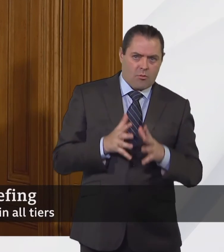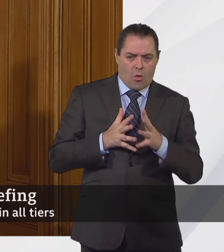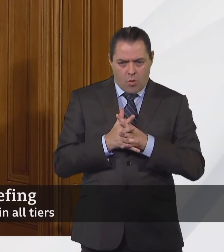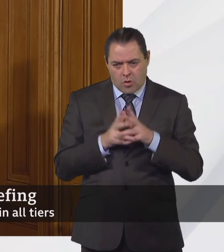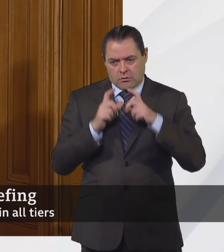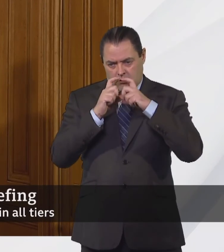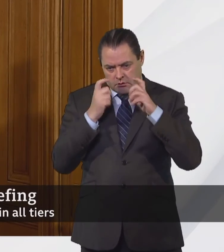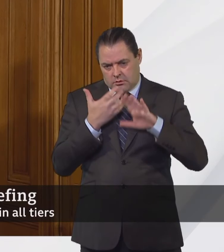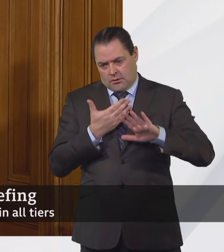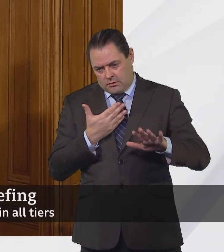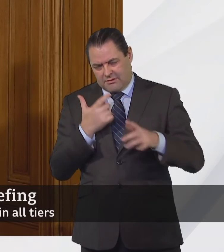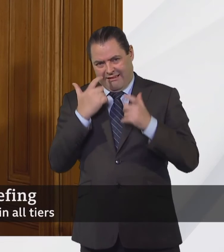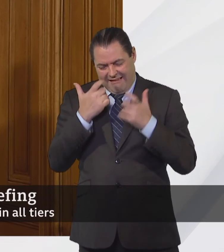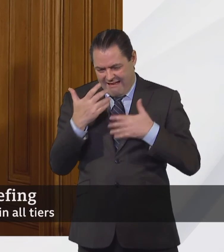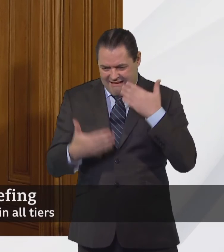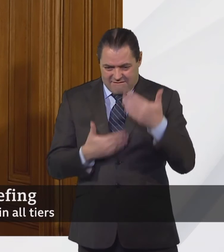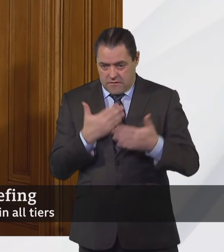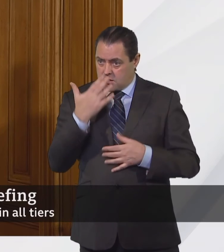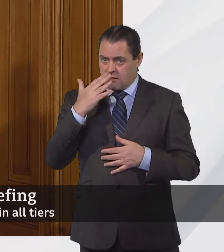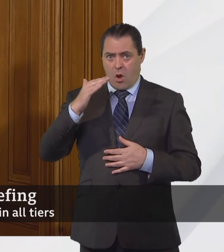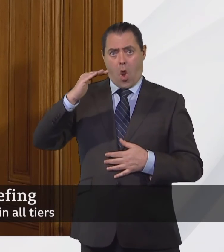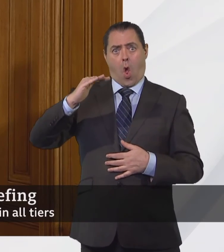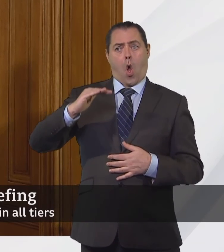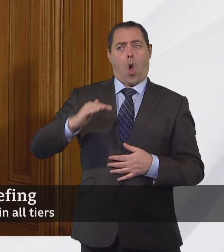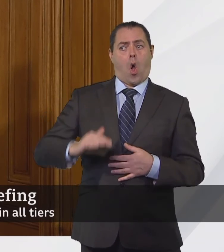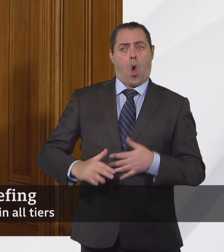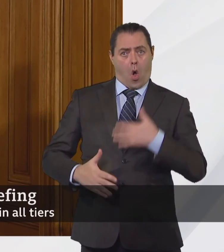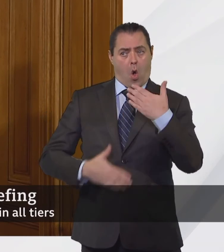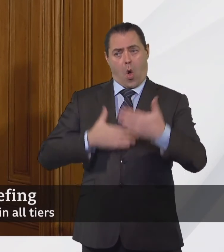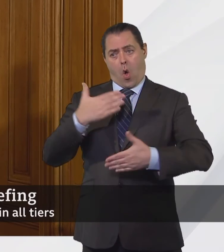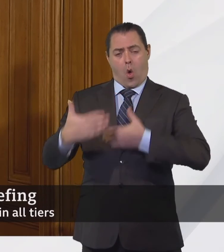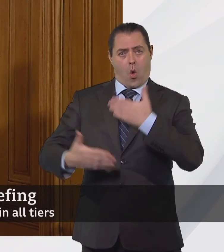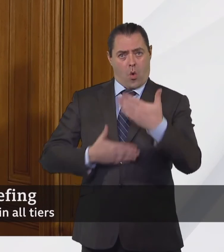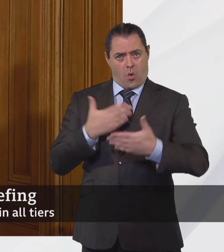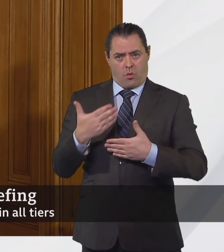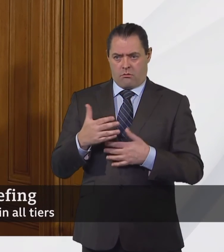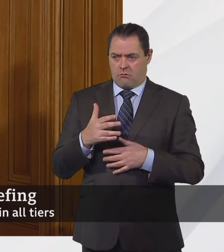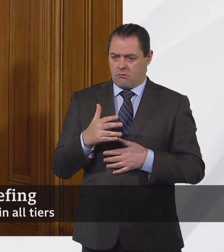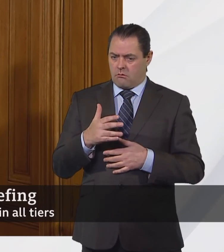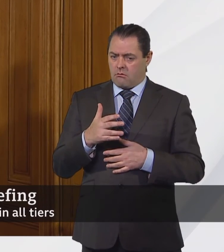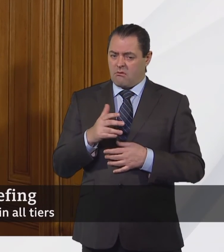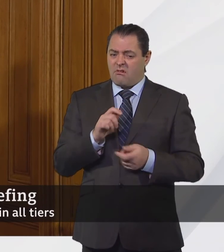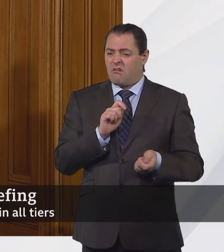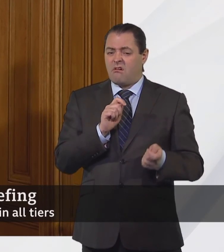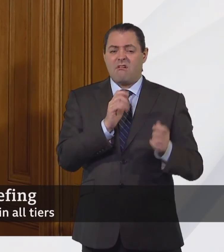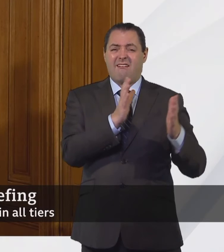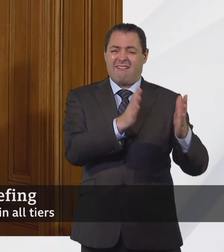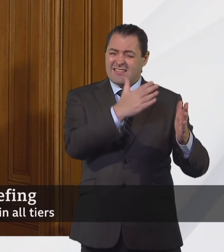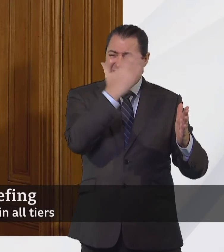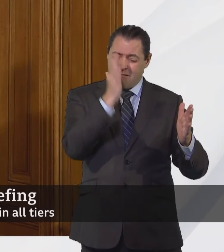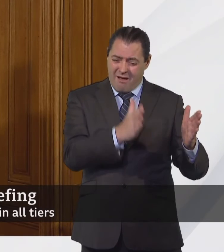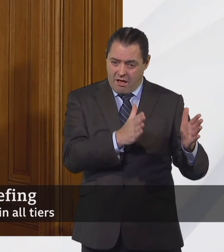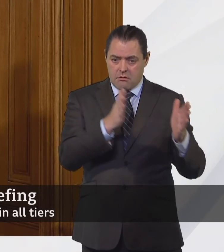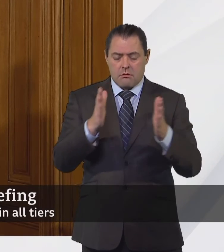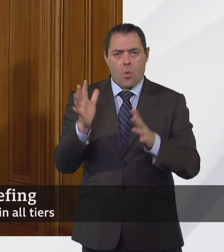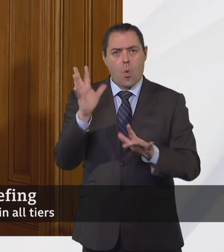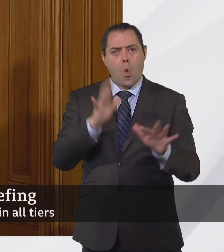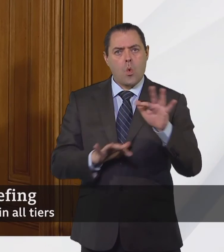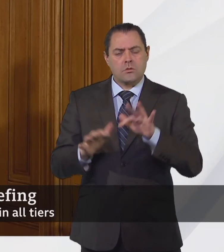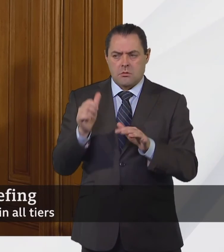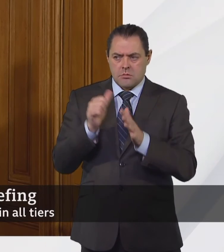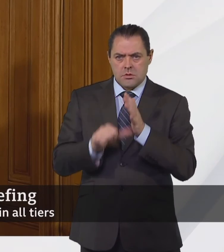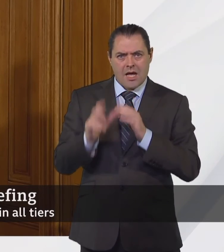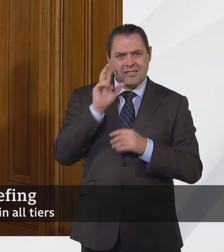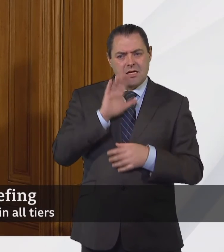period where it was actually possible to hold things at quite a low level, but then across Europe, across the whole continent really, you're now seeing the rates going up as we